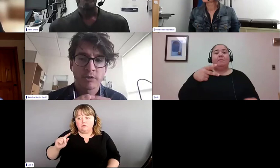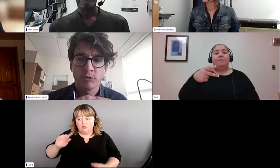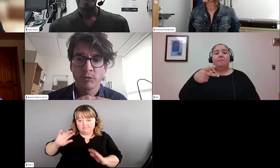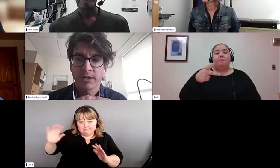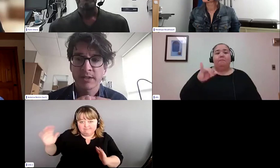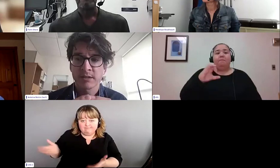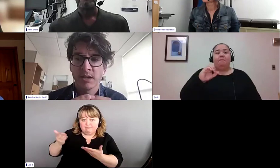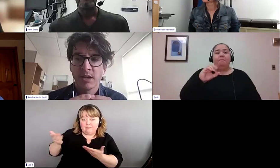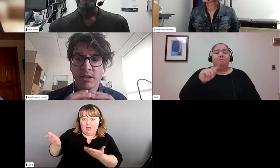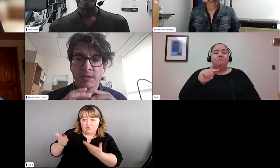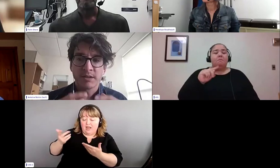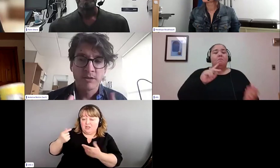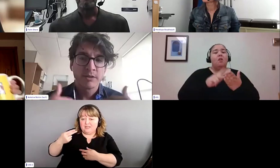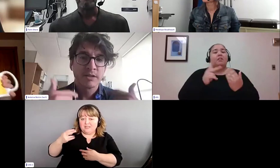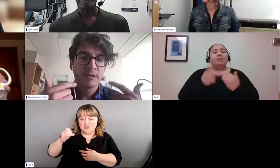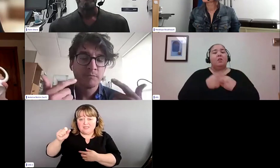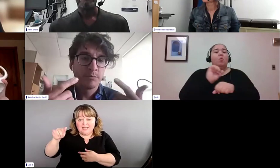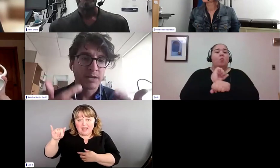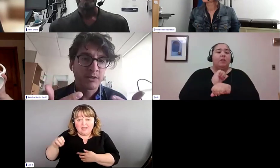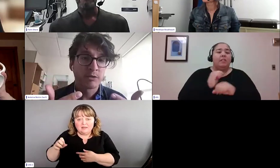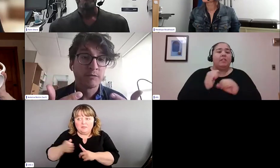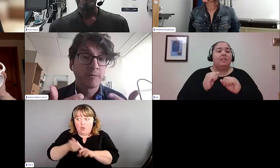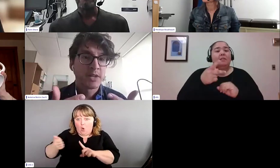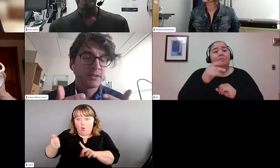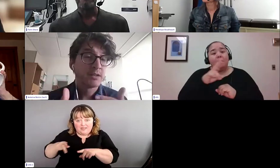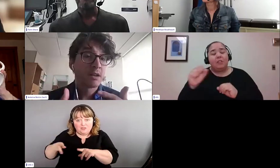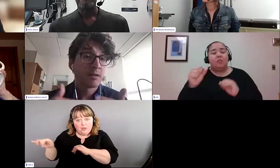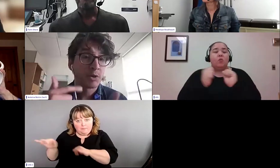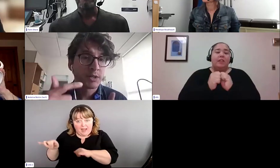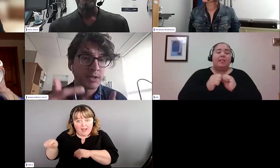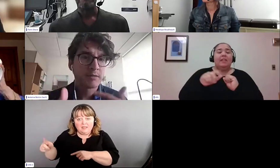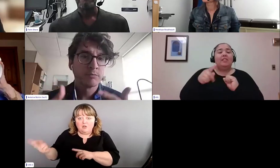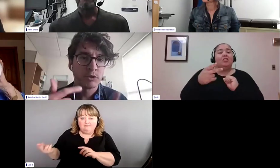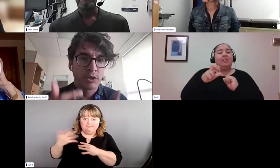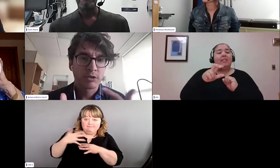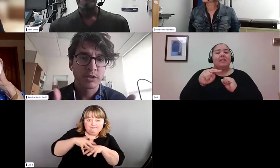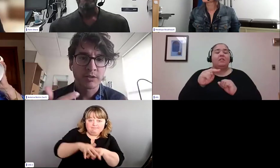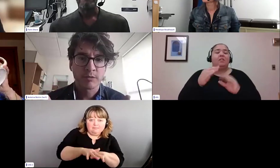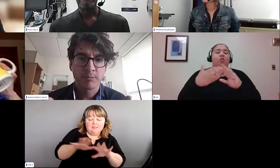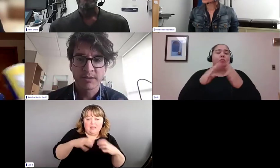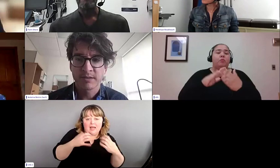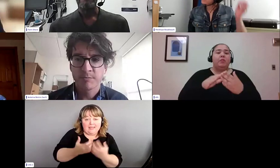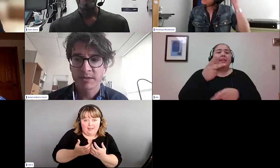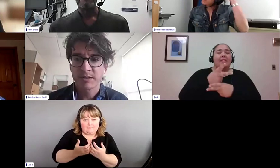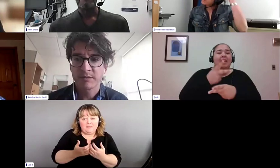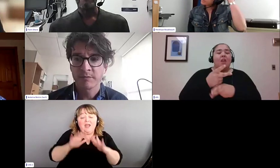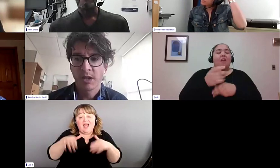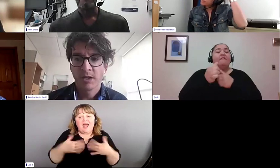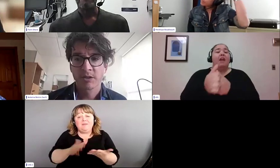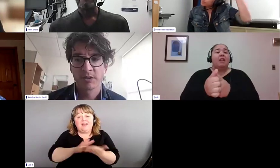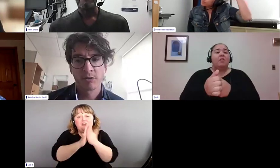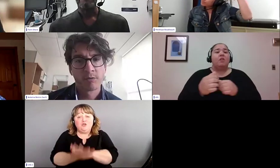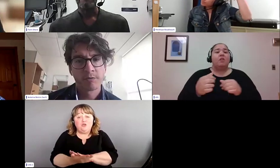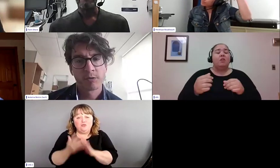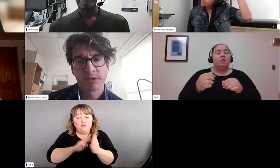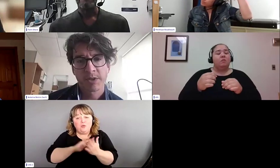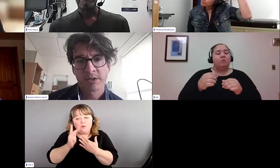were working as peers with Ghislaine to integrate in community care. Following this, it was formalized with